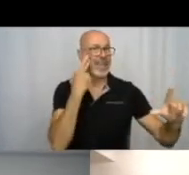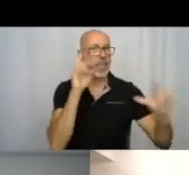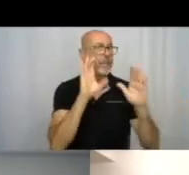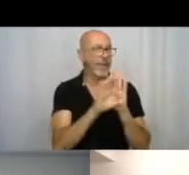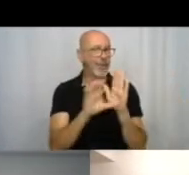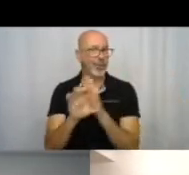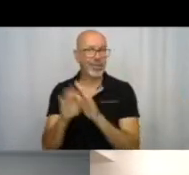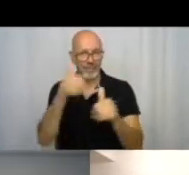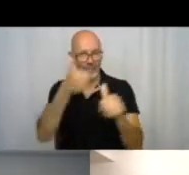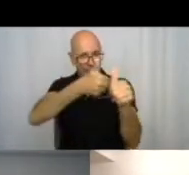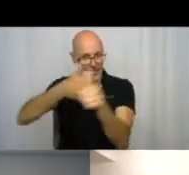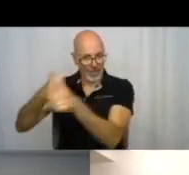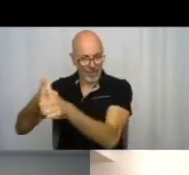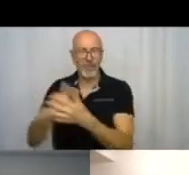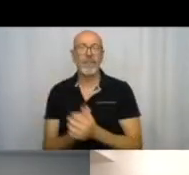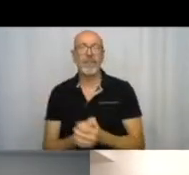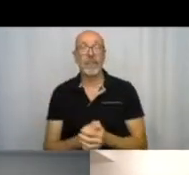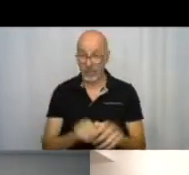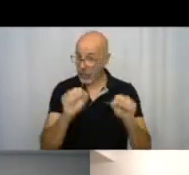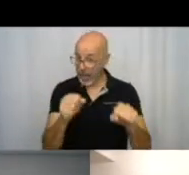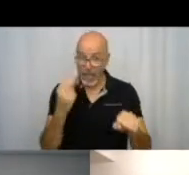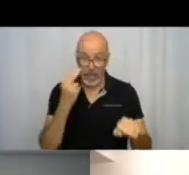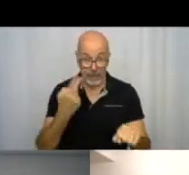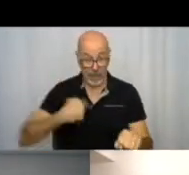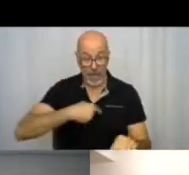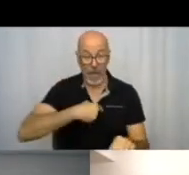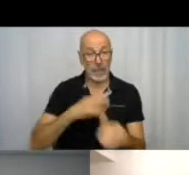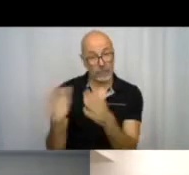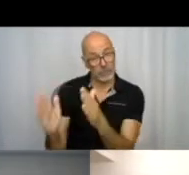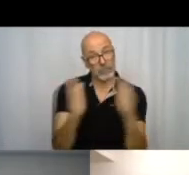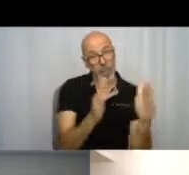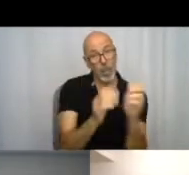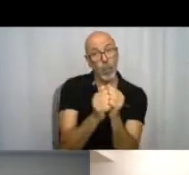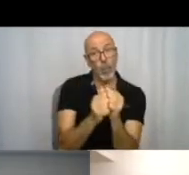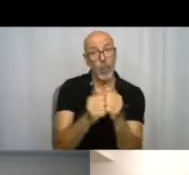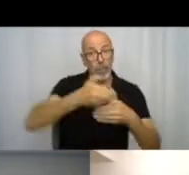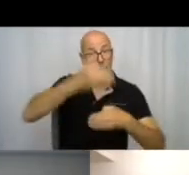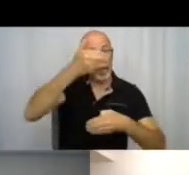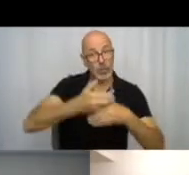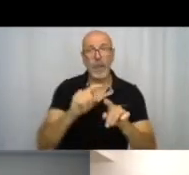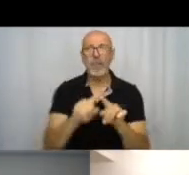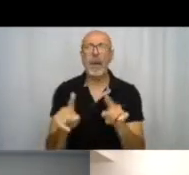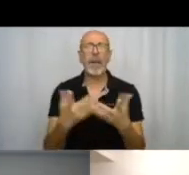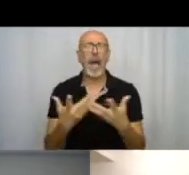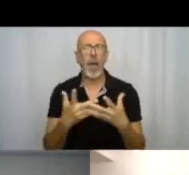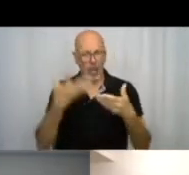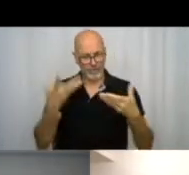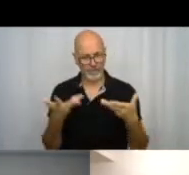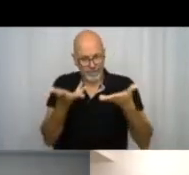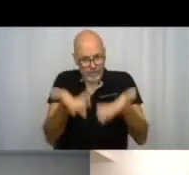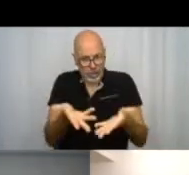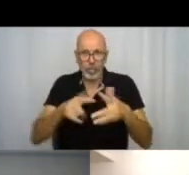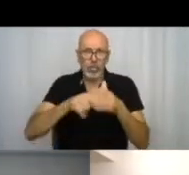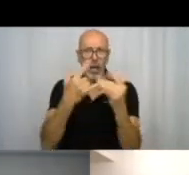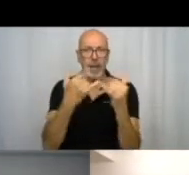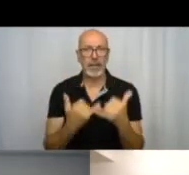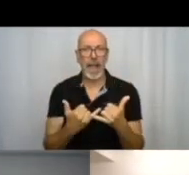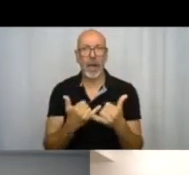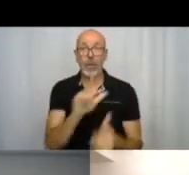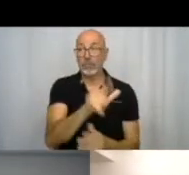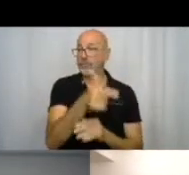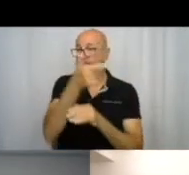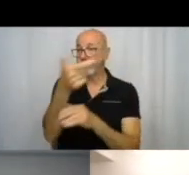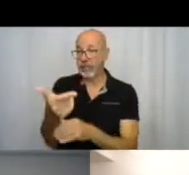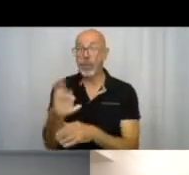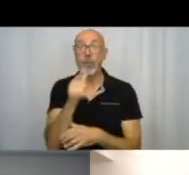though. If you can see us on the sidebar with the windows. But I want to dive right in and turn the floor over